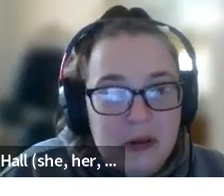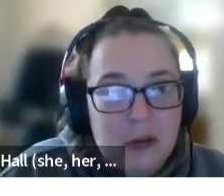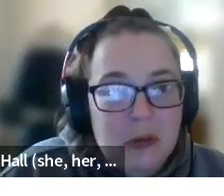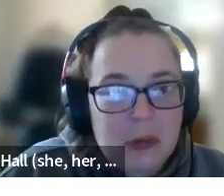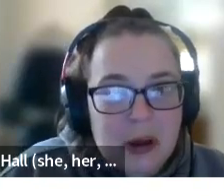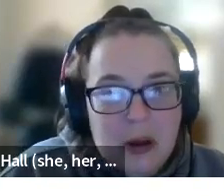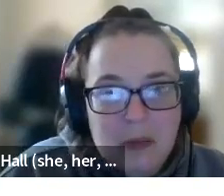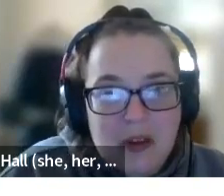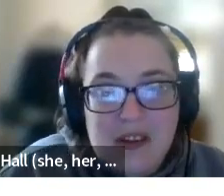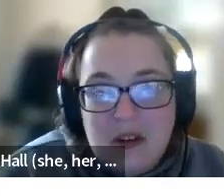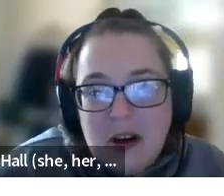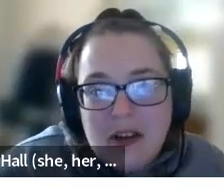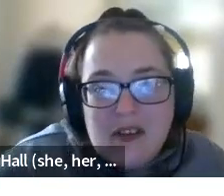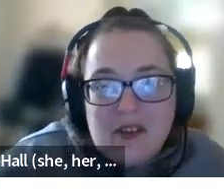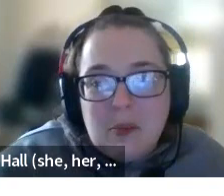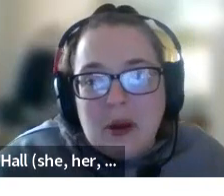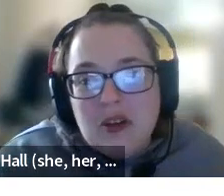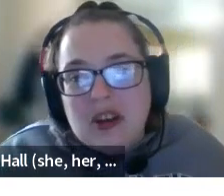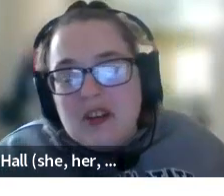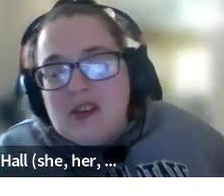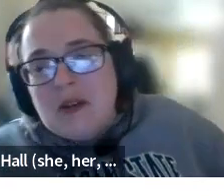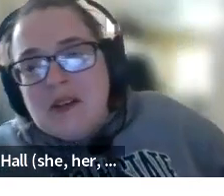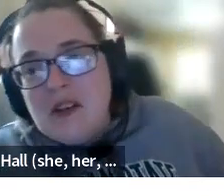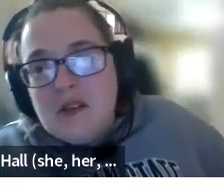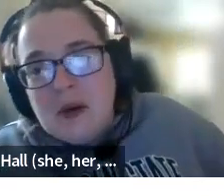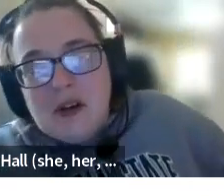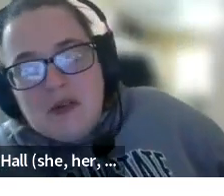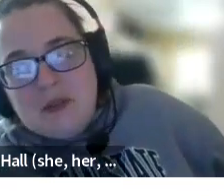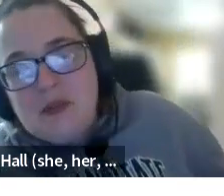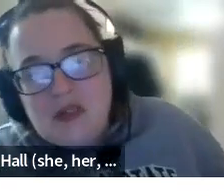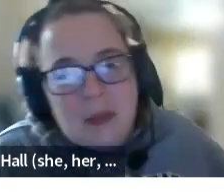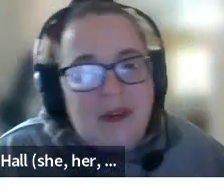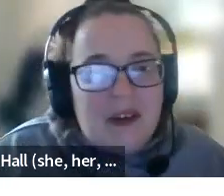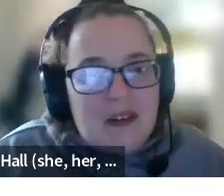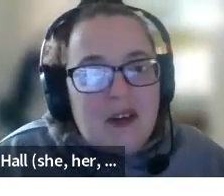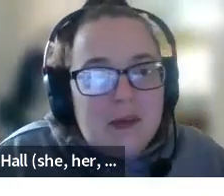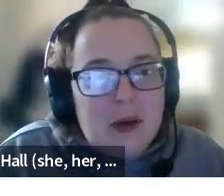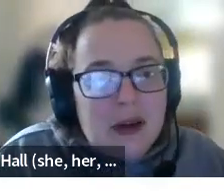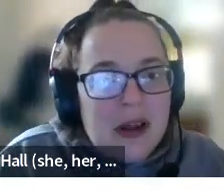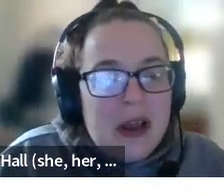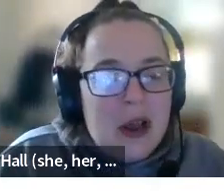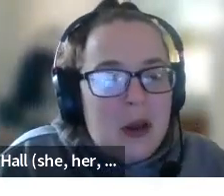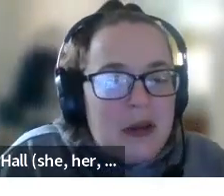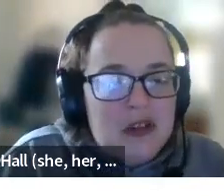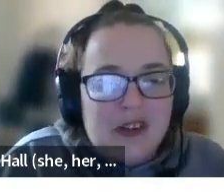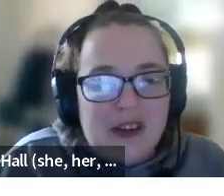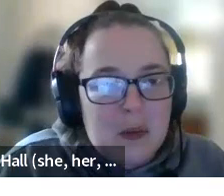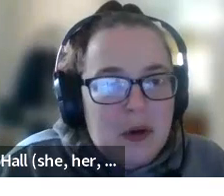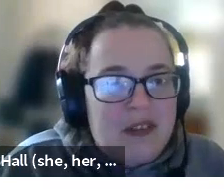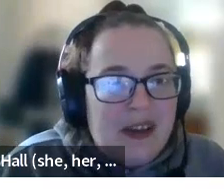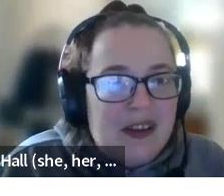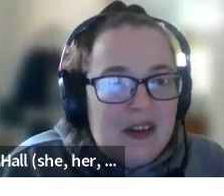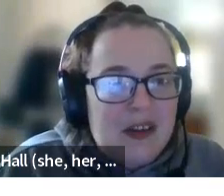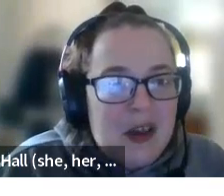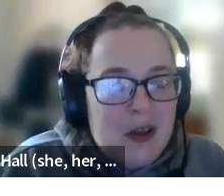because we don't know, the needs of our audience might change as we're streaming live on Facebook. And just as a